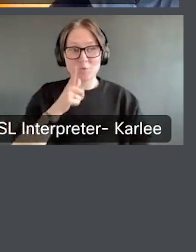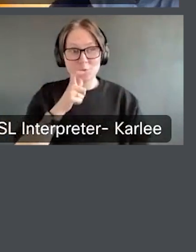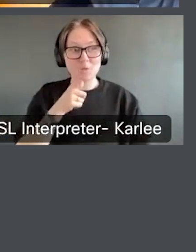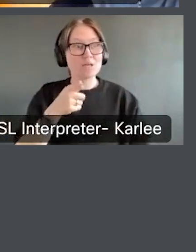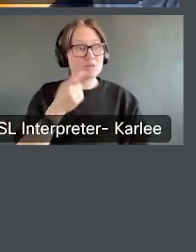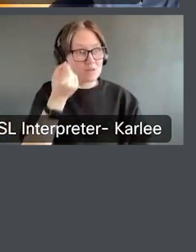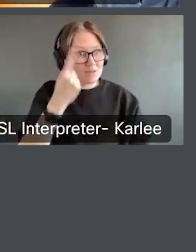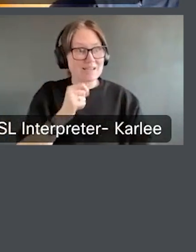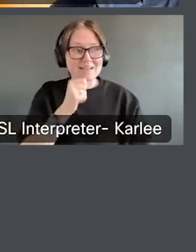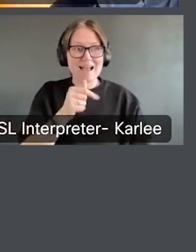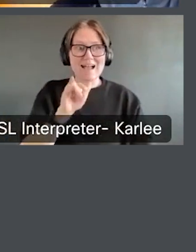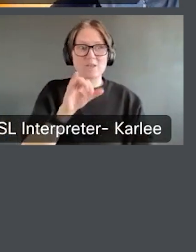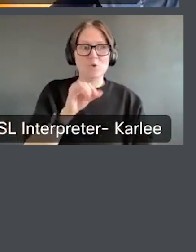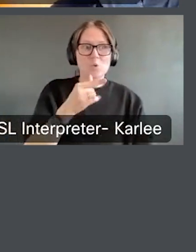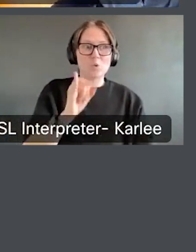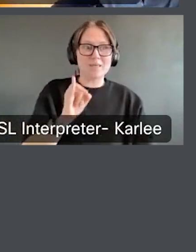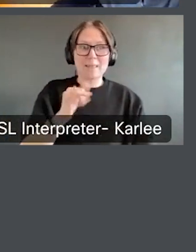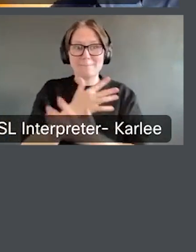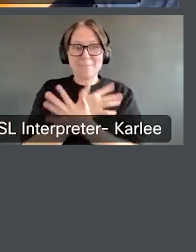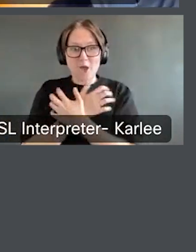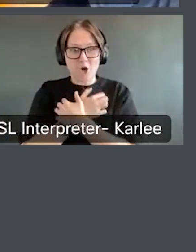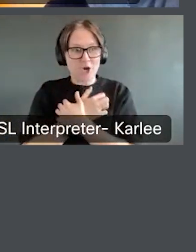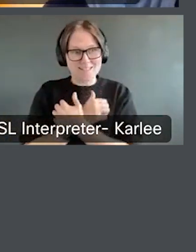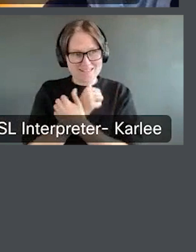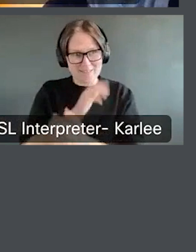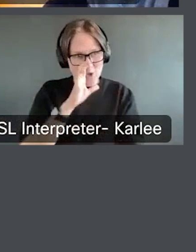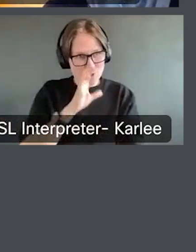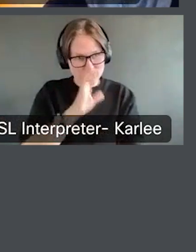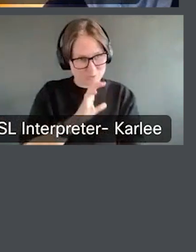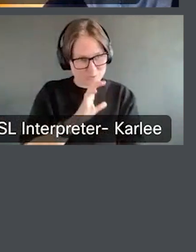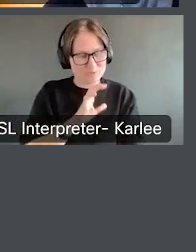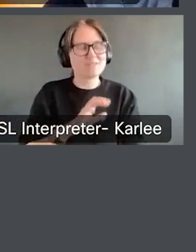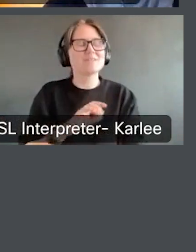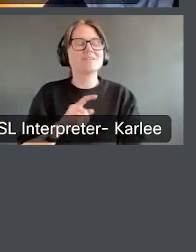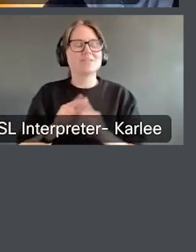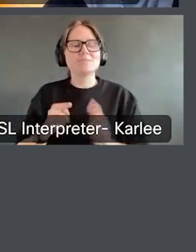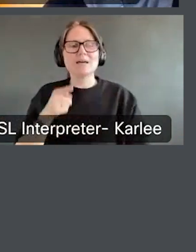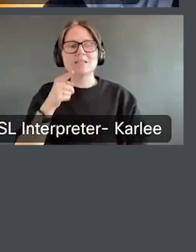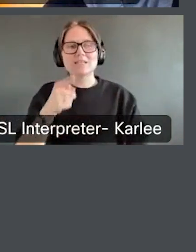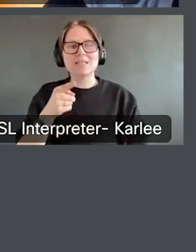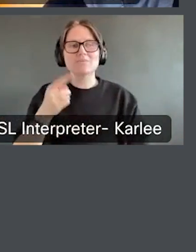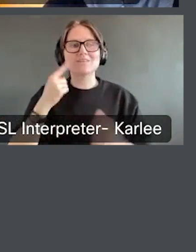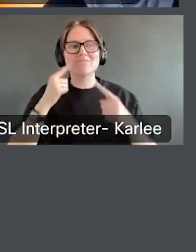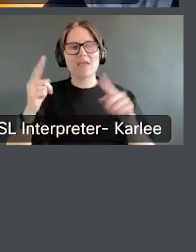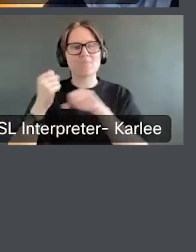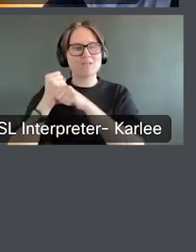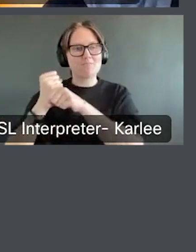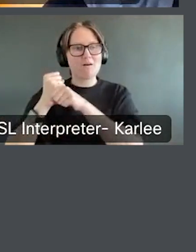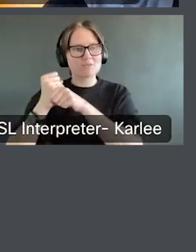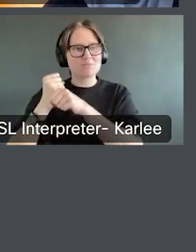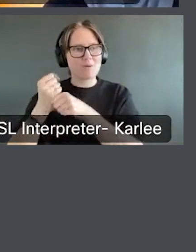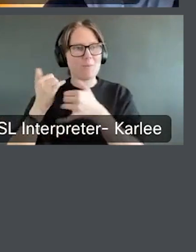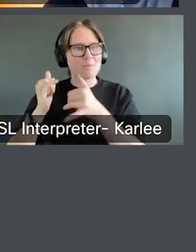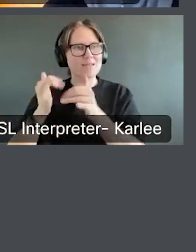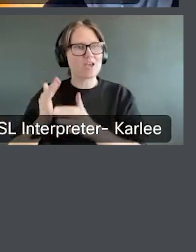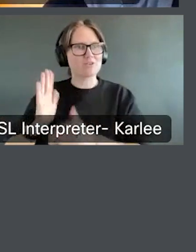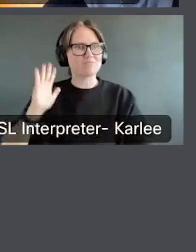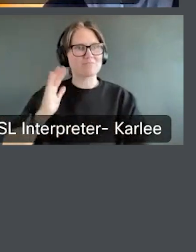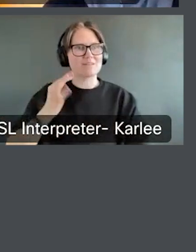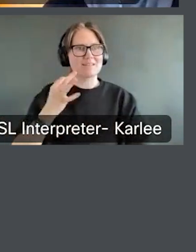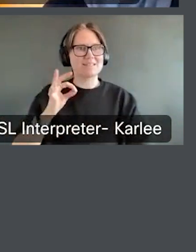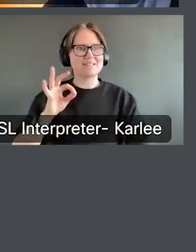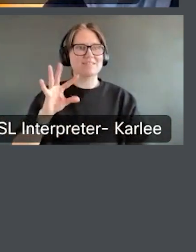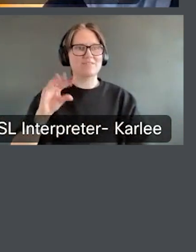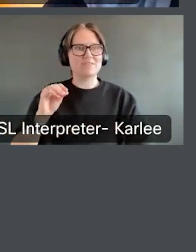is not where we came up with the cartoon. But he was a famous baseball player in the 1950s, which was even before my